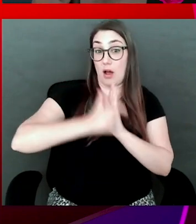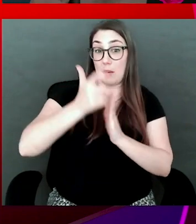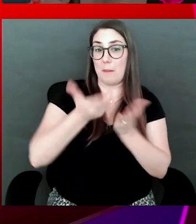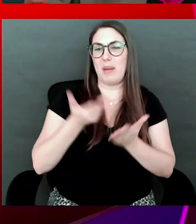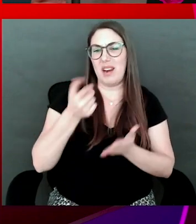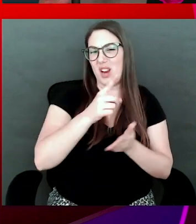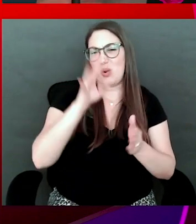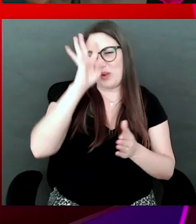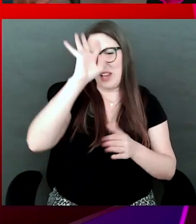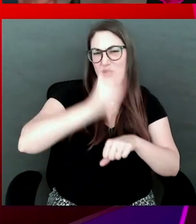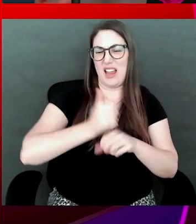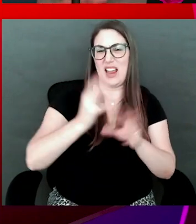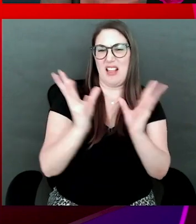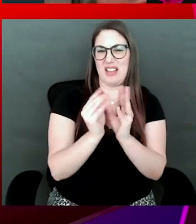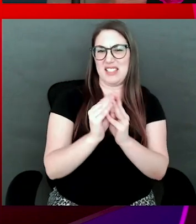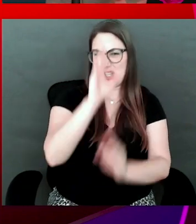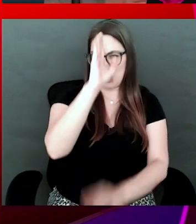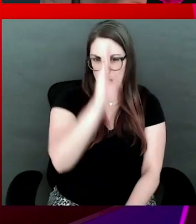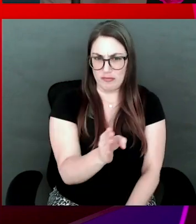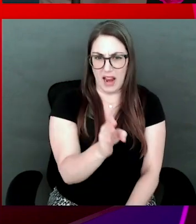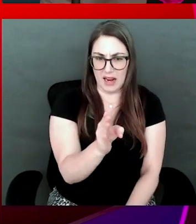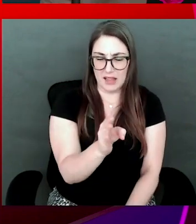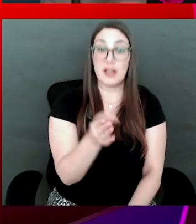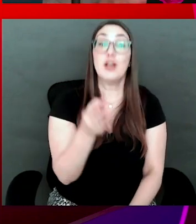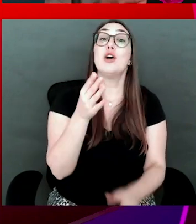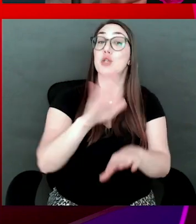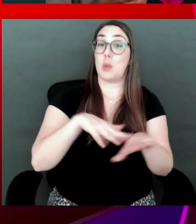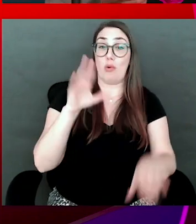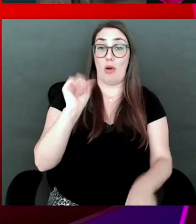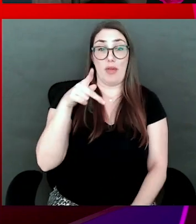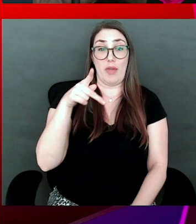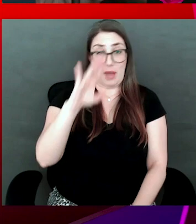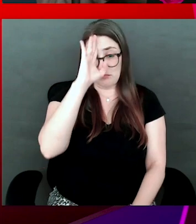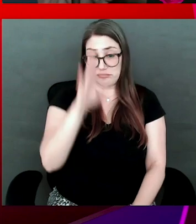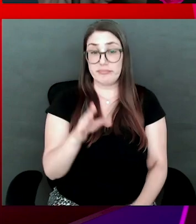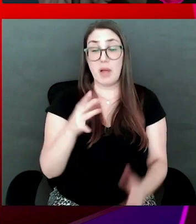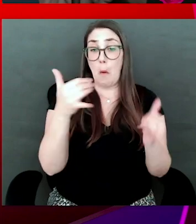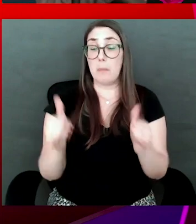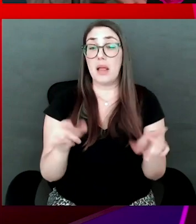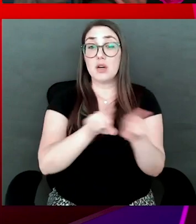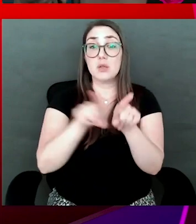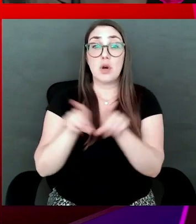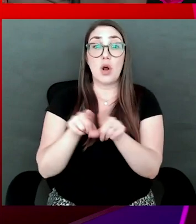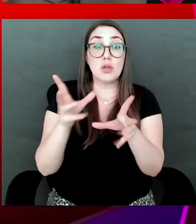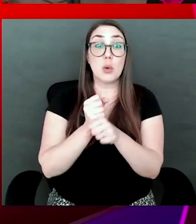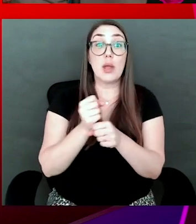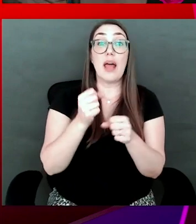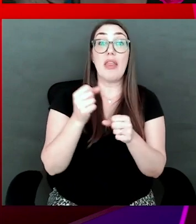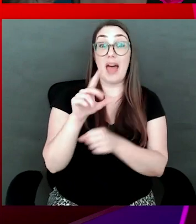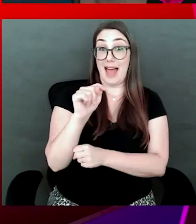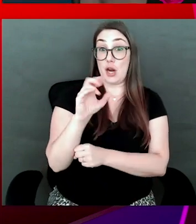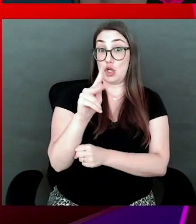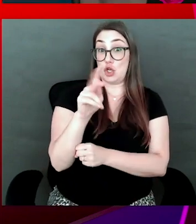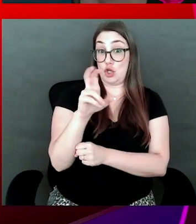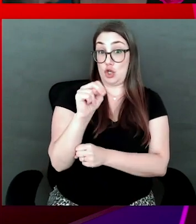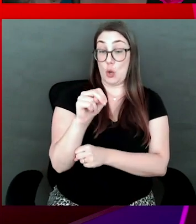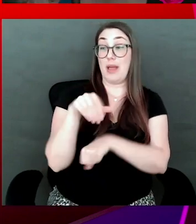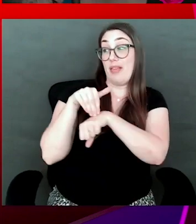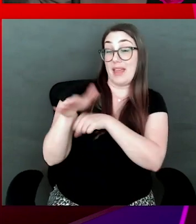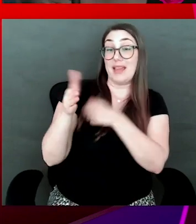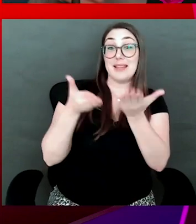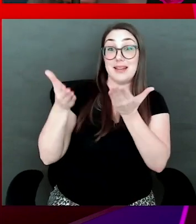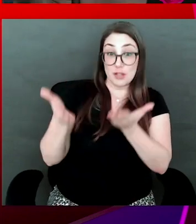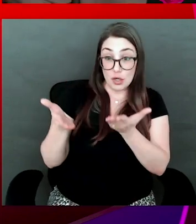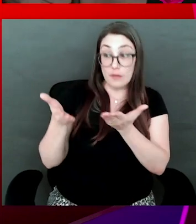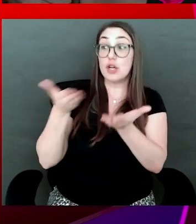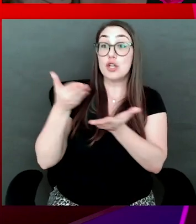directly, so we would now call the API to create player sessions. Players will get also an authentication token that they can send to the server, and the server can validate that,